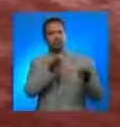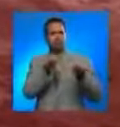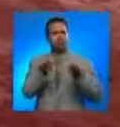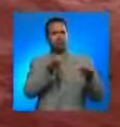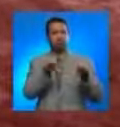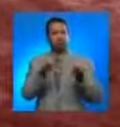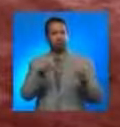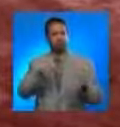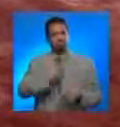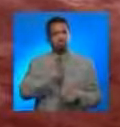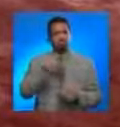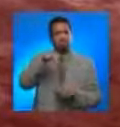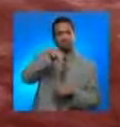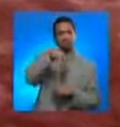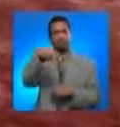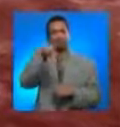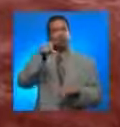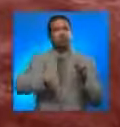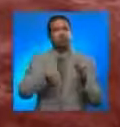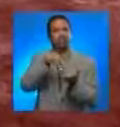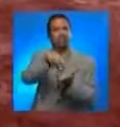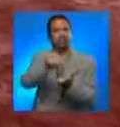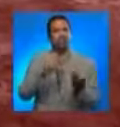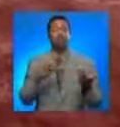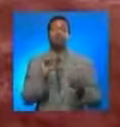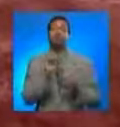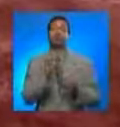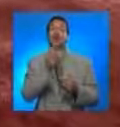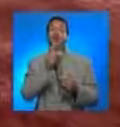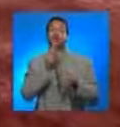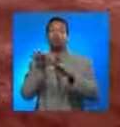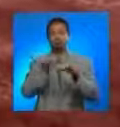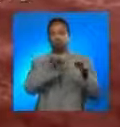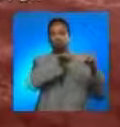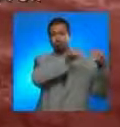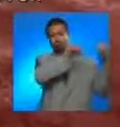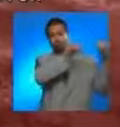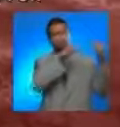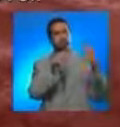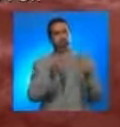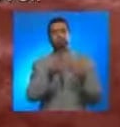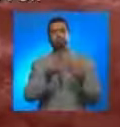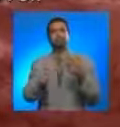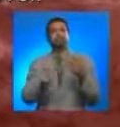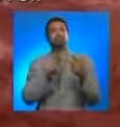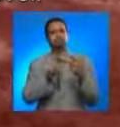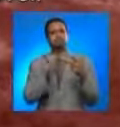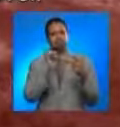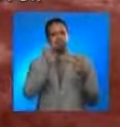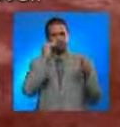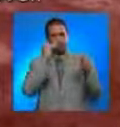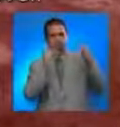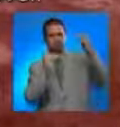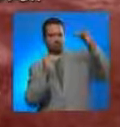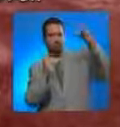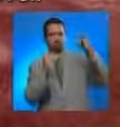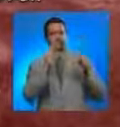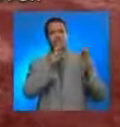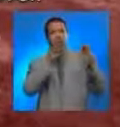that one can barely remain standing, seawater receding abruptly, a sudden rise in sea level,